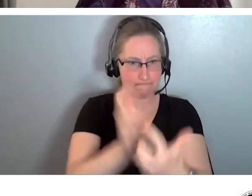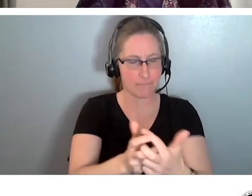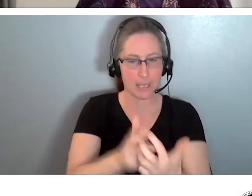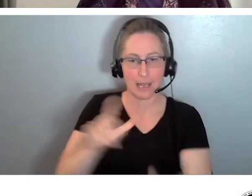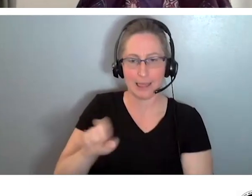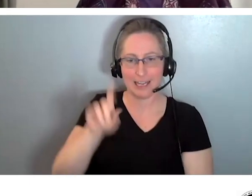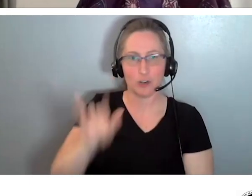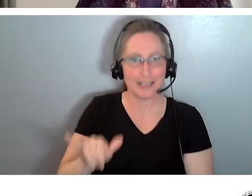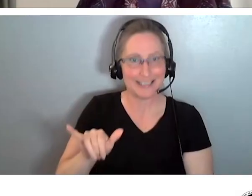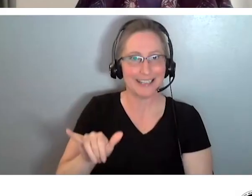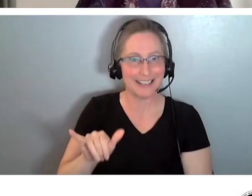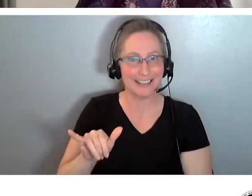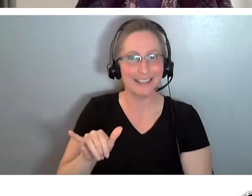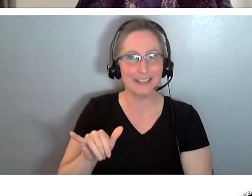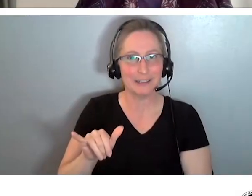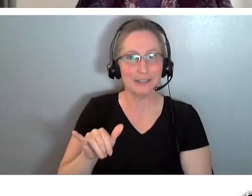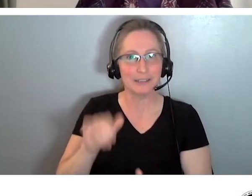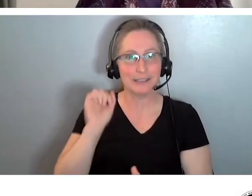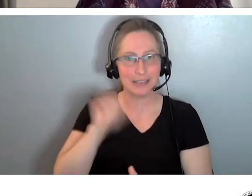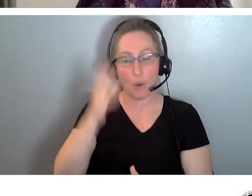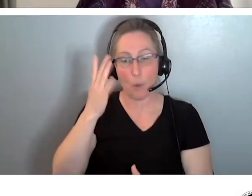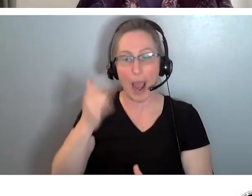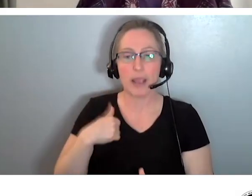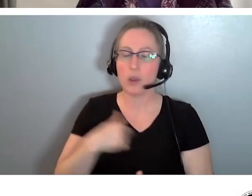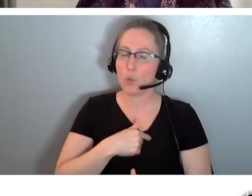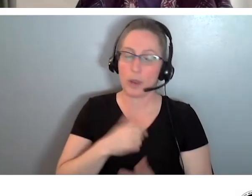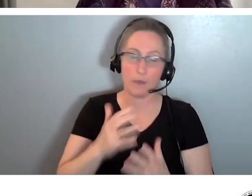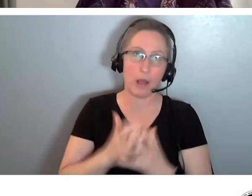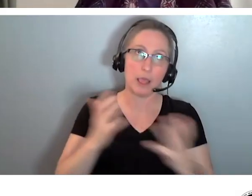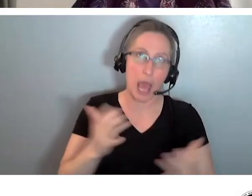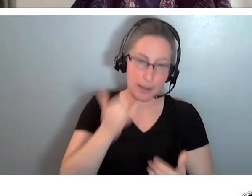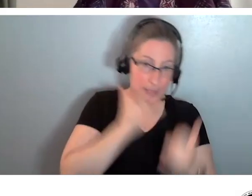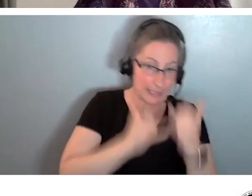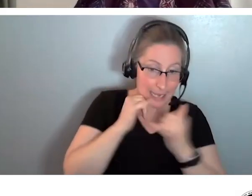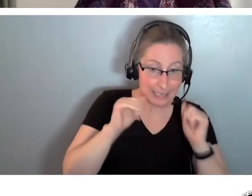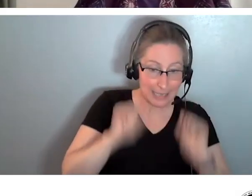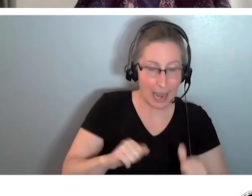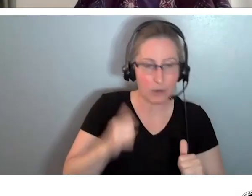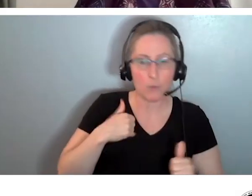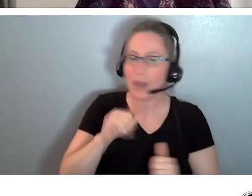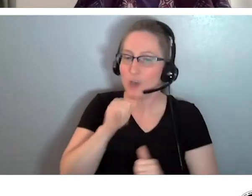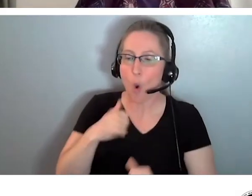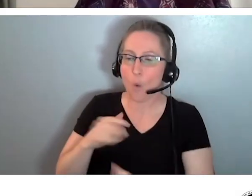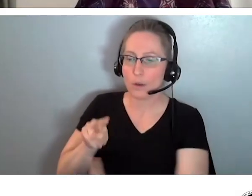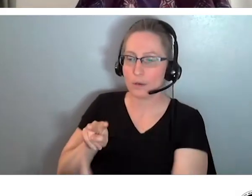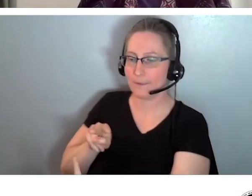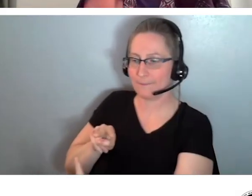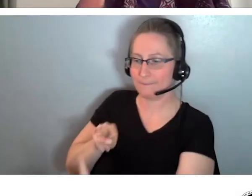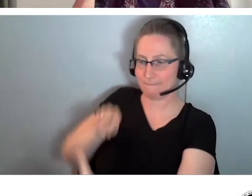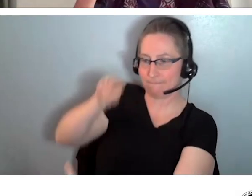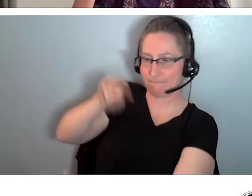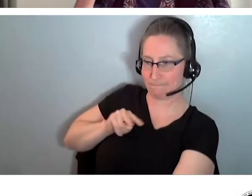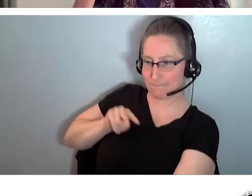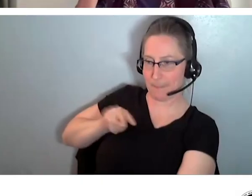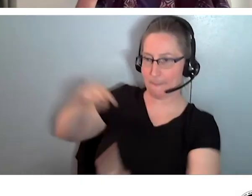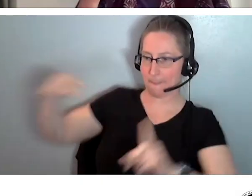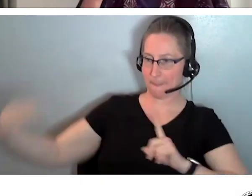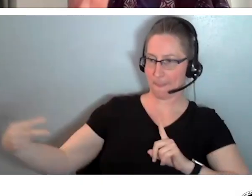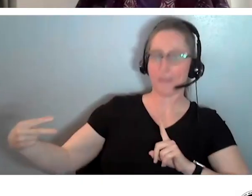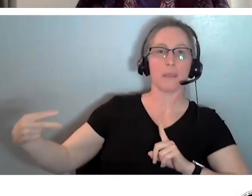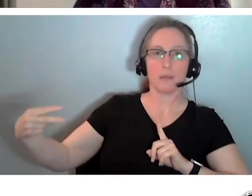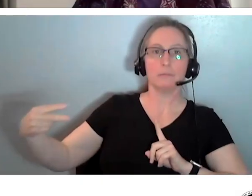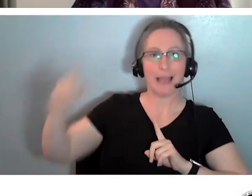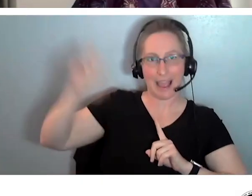honor saliency. Because we make a lot of mistakes here because we have trouble thinking from another perspective. Our vision is so